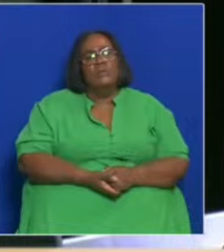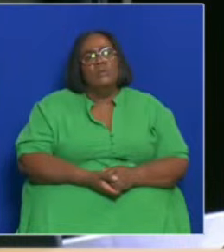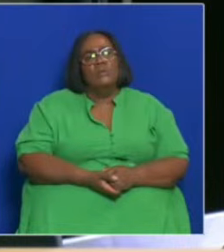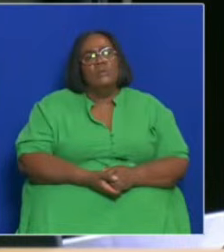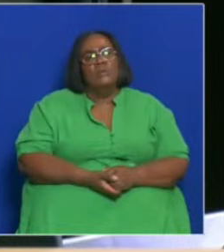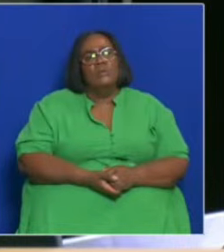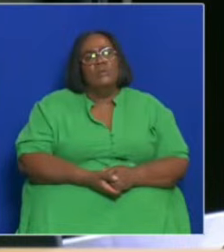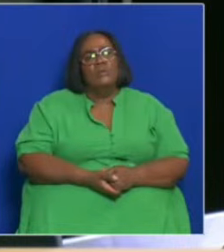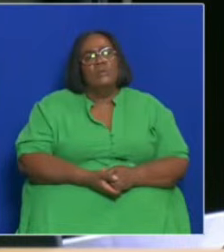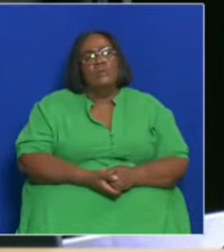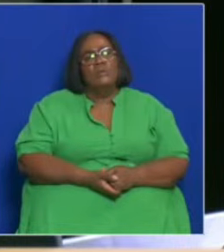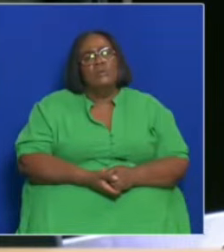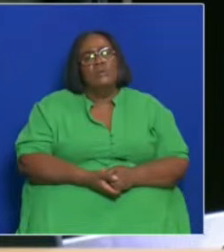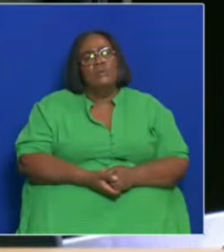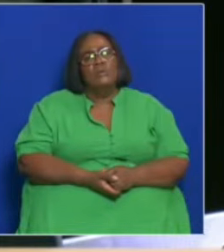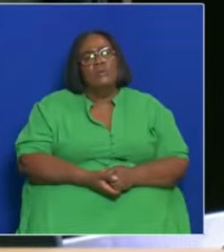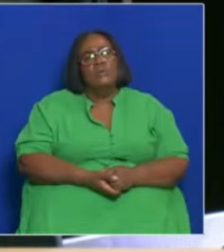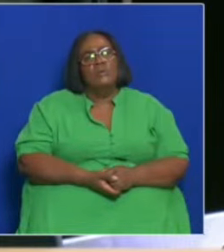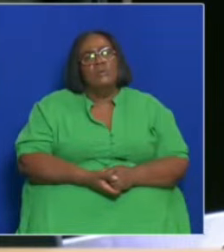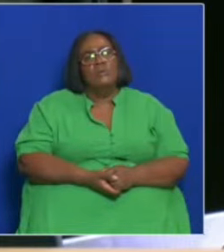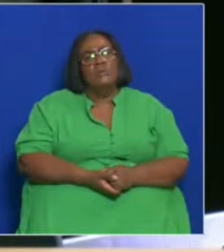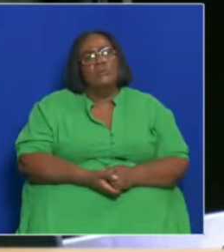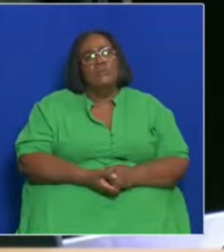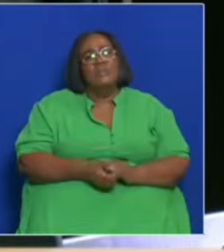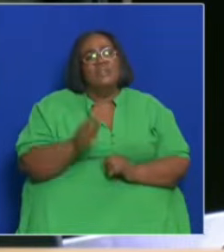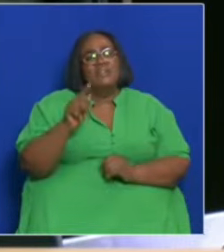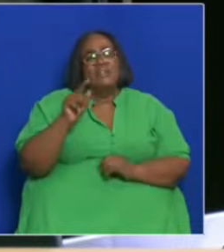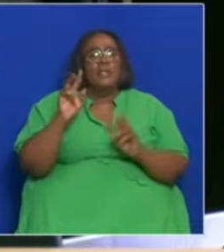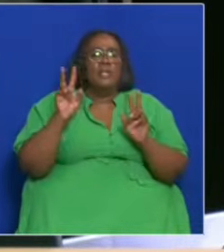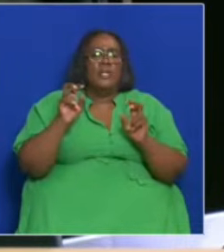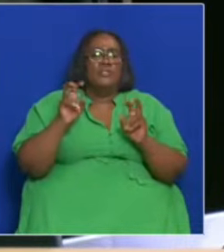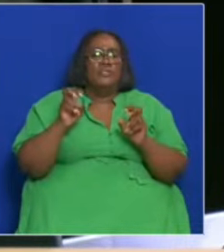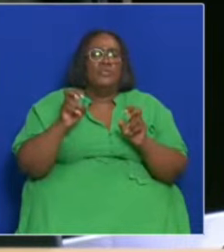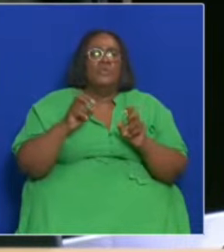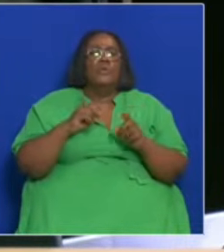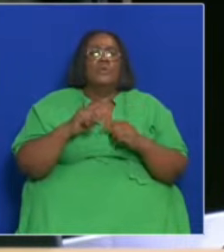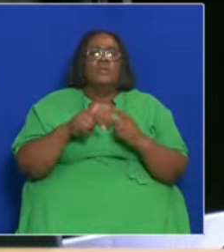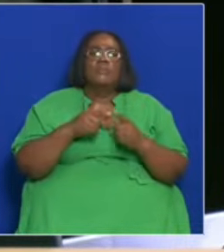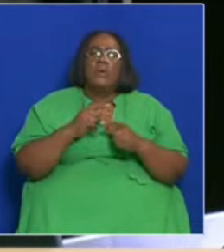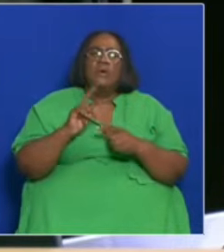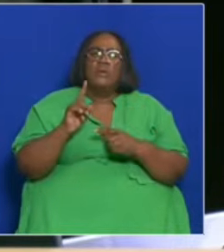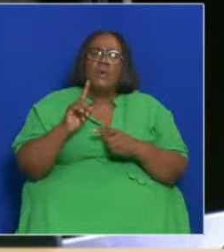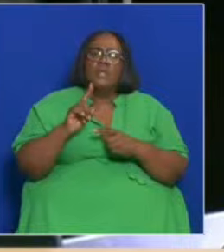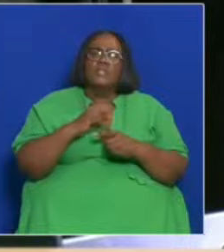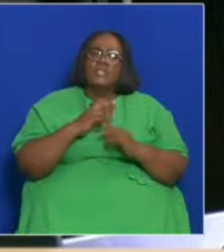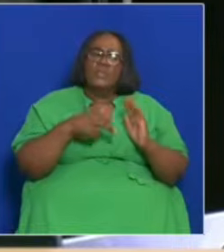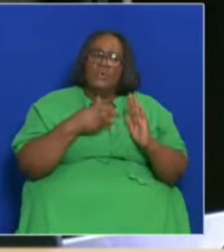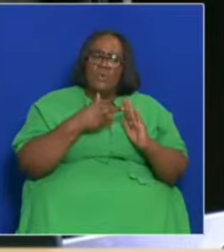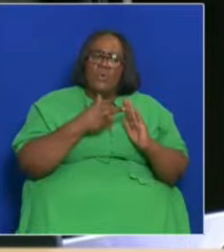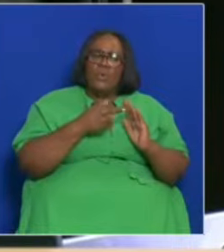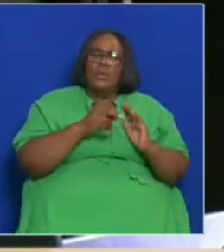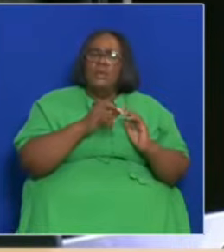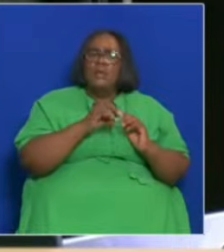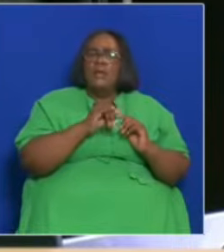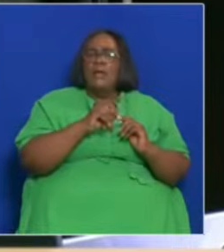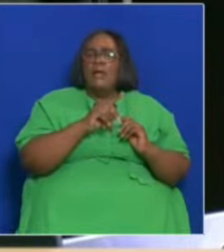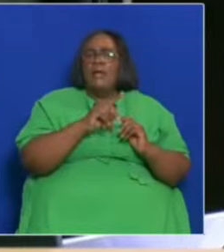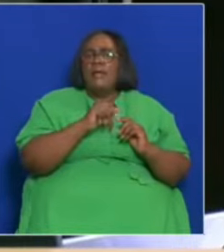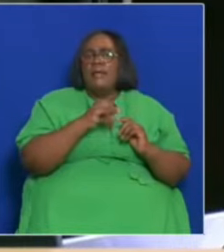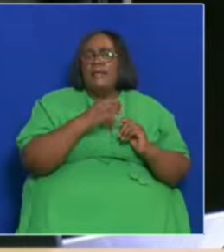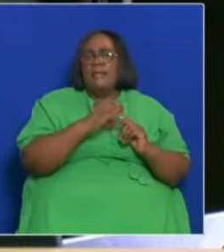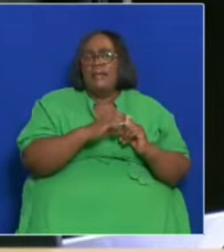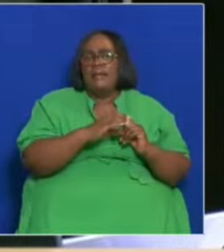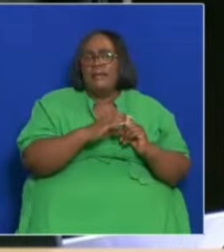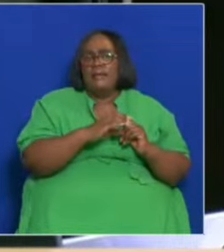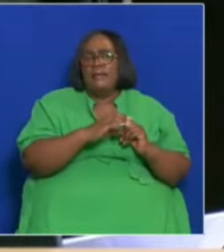the issue was about the mandate itself, and as I understand it, the substance of the question by Ms. Poe